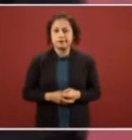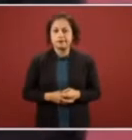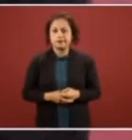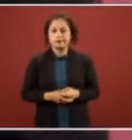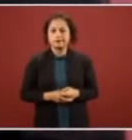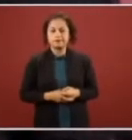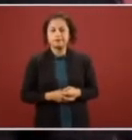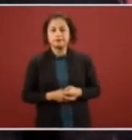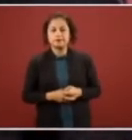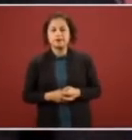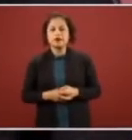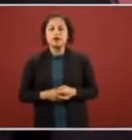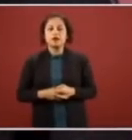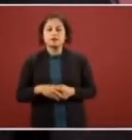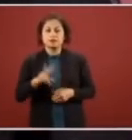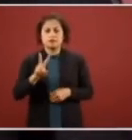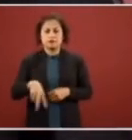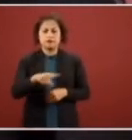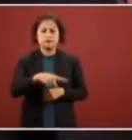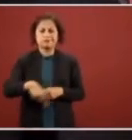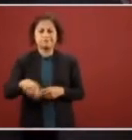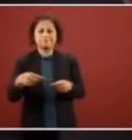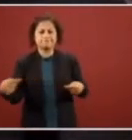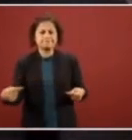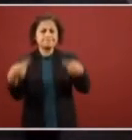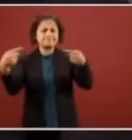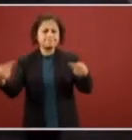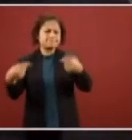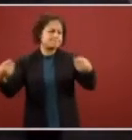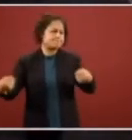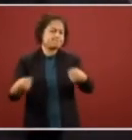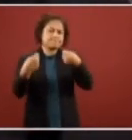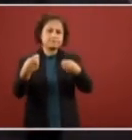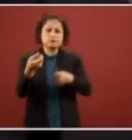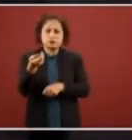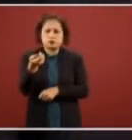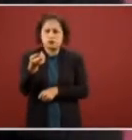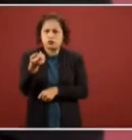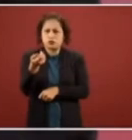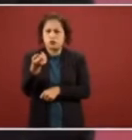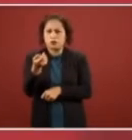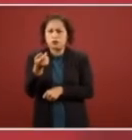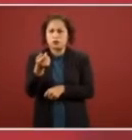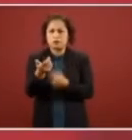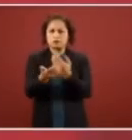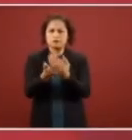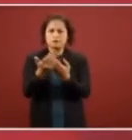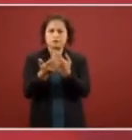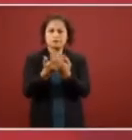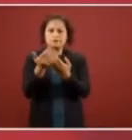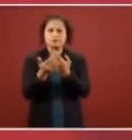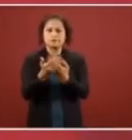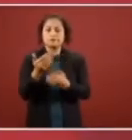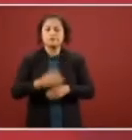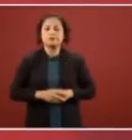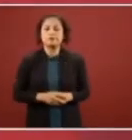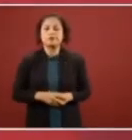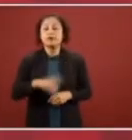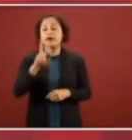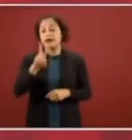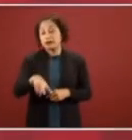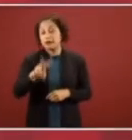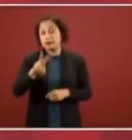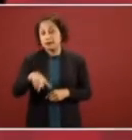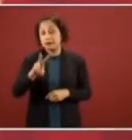poca confrontación. With very little política. Confrontation, politically speaking. La verdad que los the truth is conservadores that